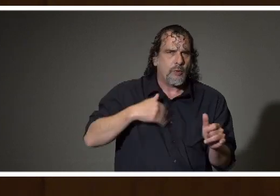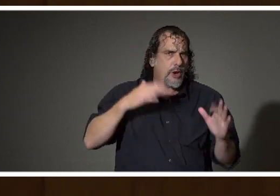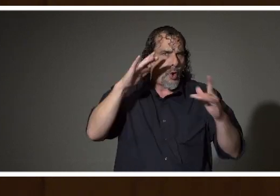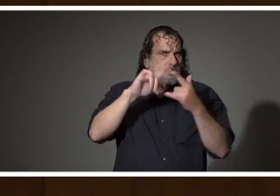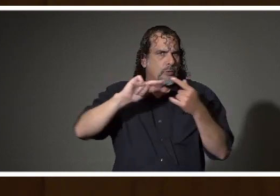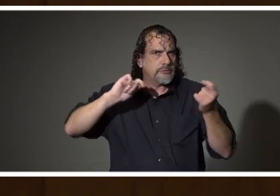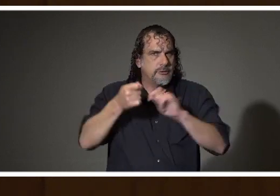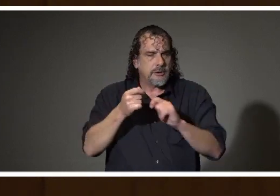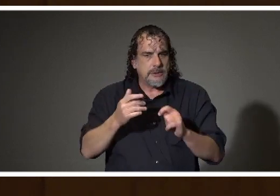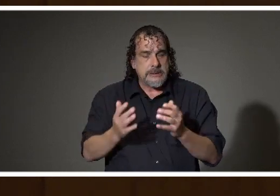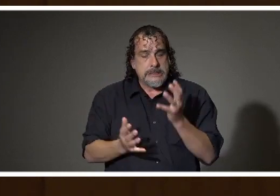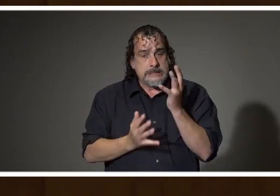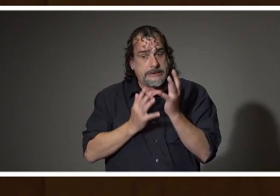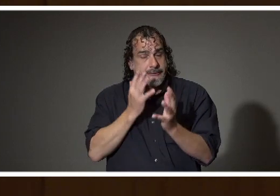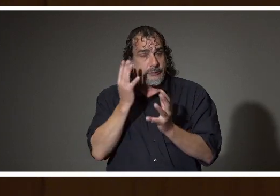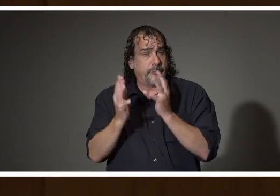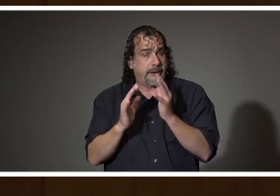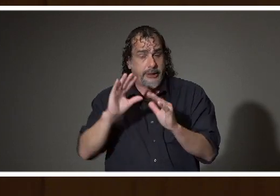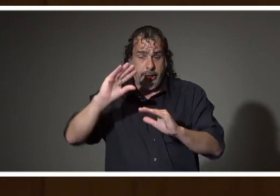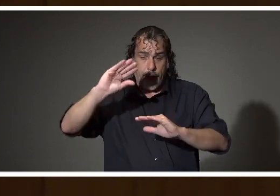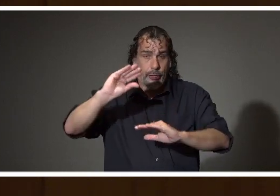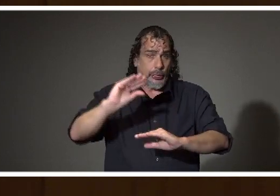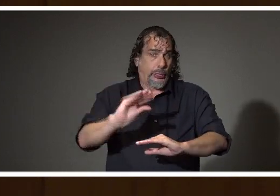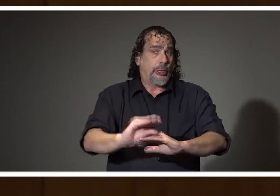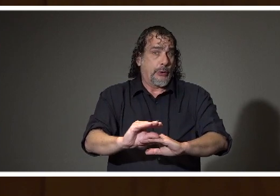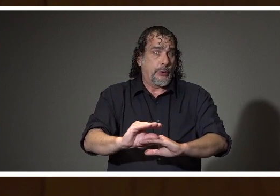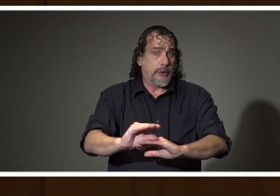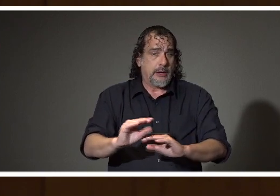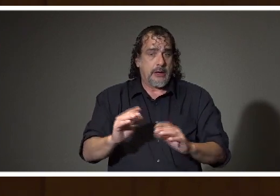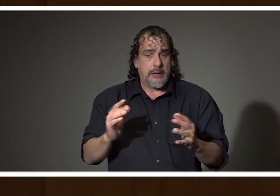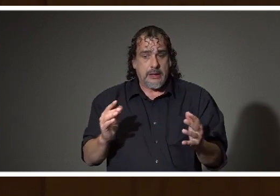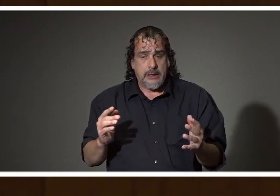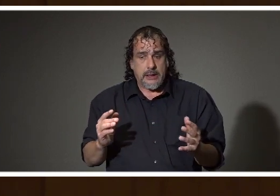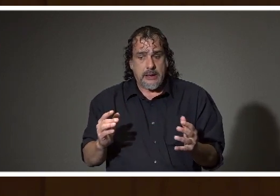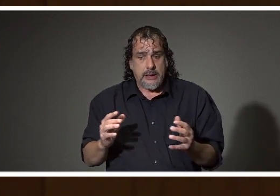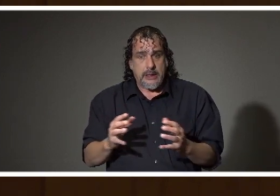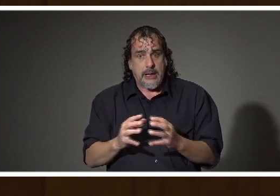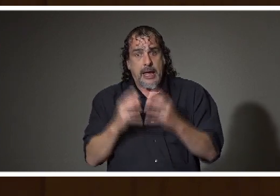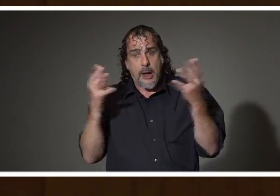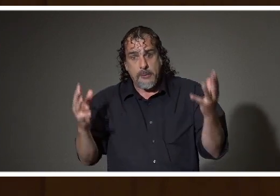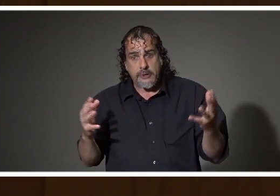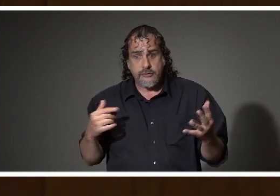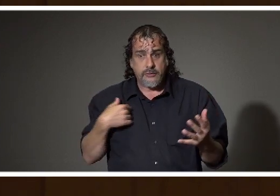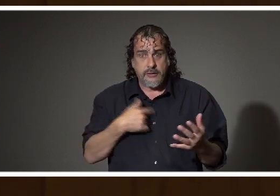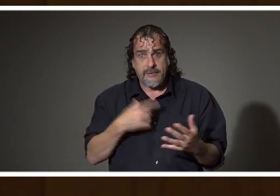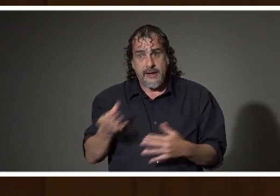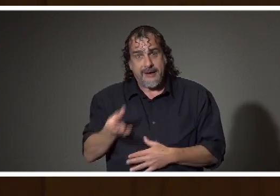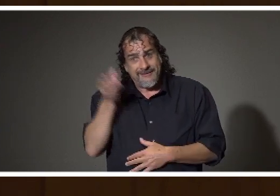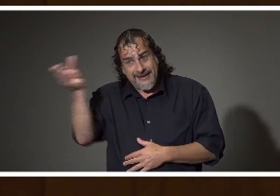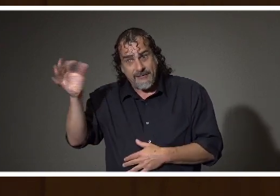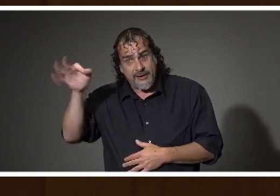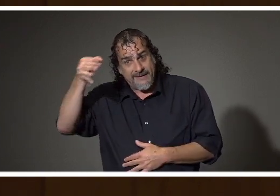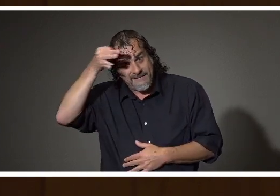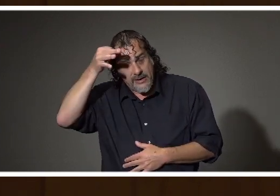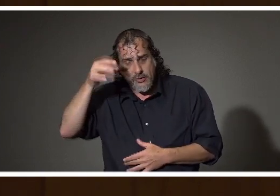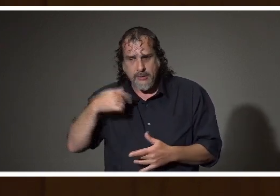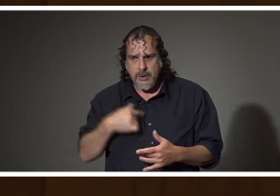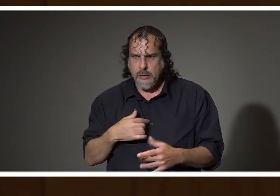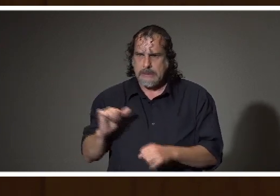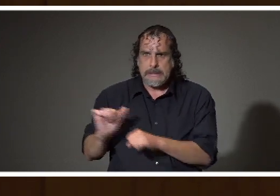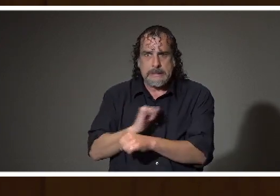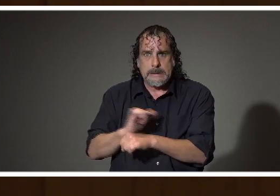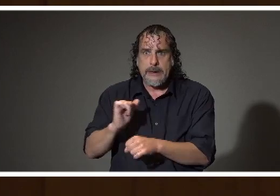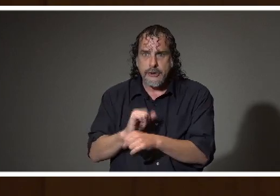It's embarrassingly low how much rapid testing's been made available to us at the federal government, but we're going to work hard to try to make that